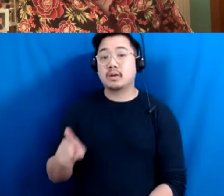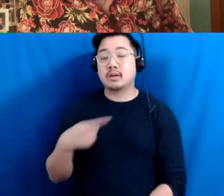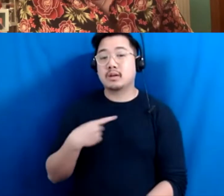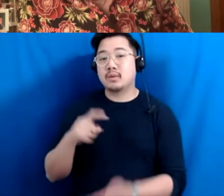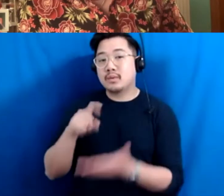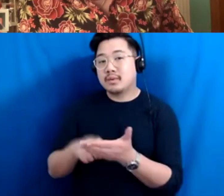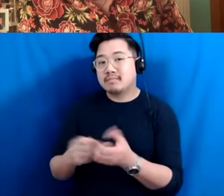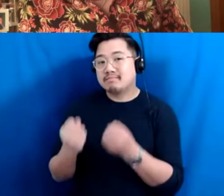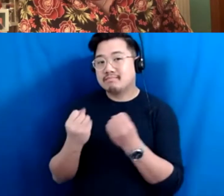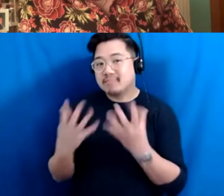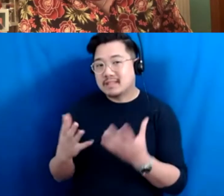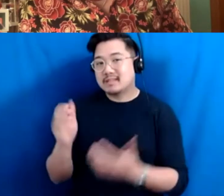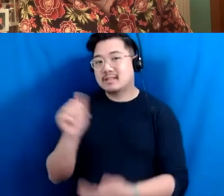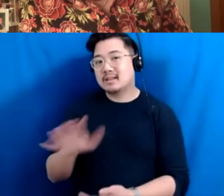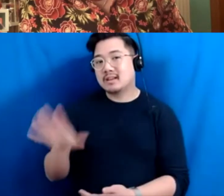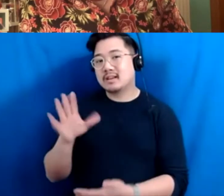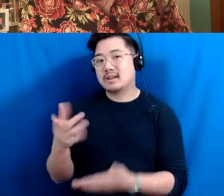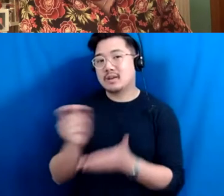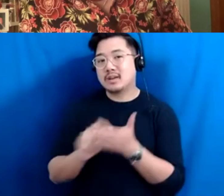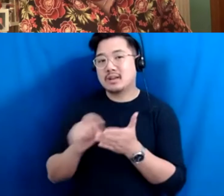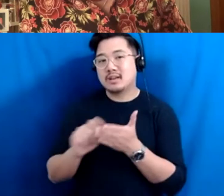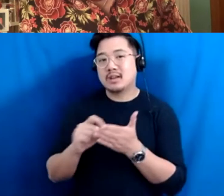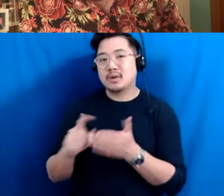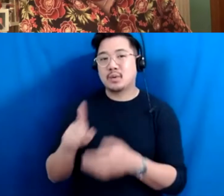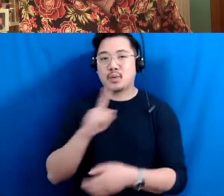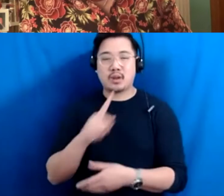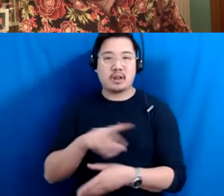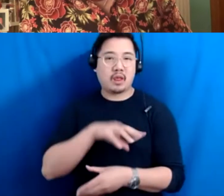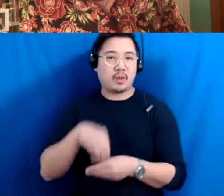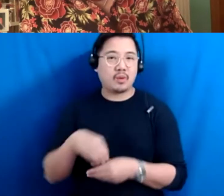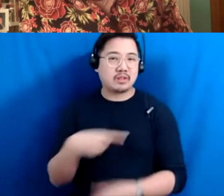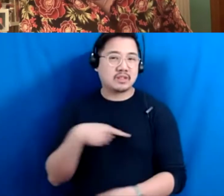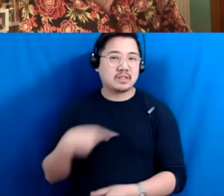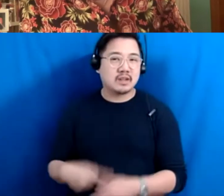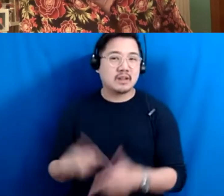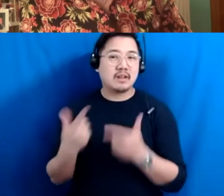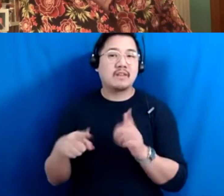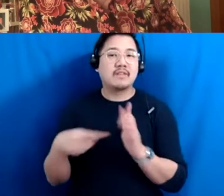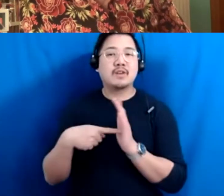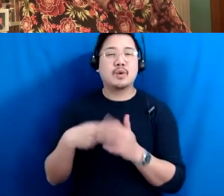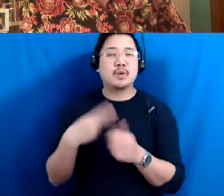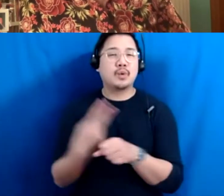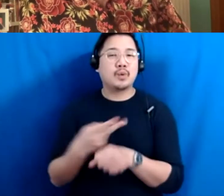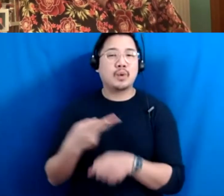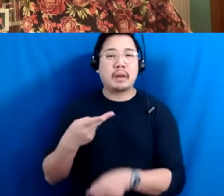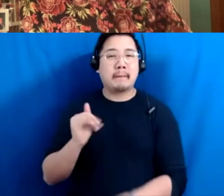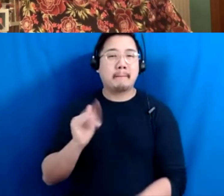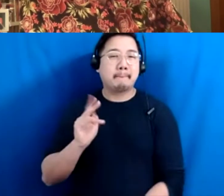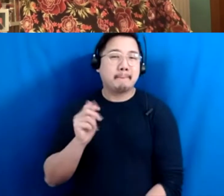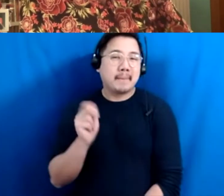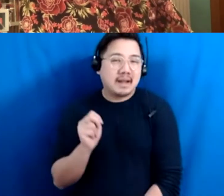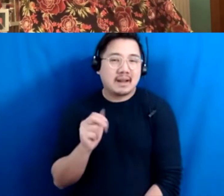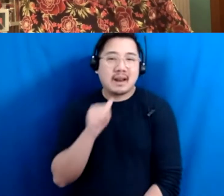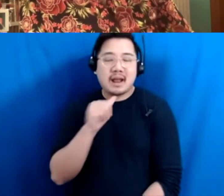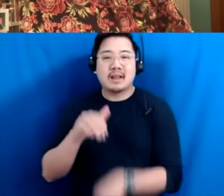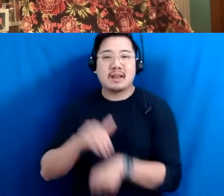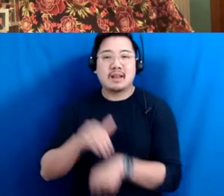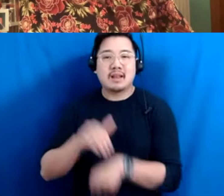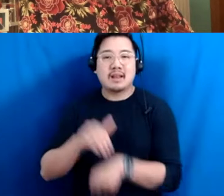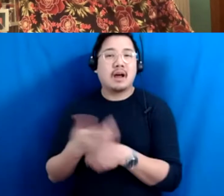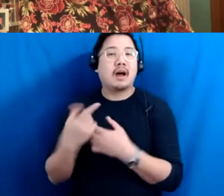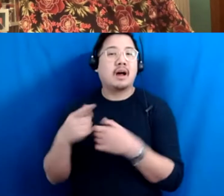Asian writers combine Chinese into their English writing, for example, using pinyin instead of English when they address the names of